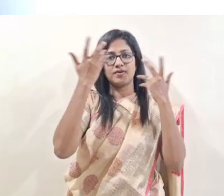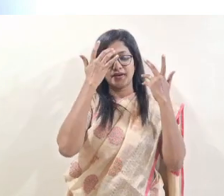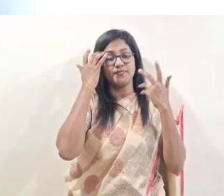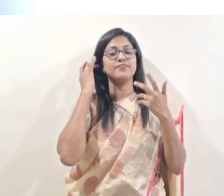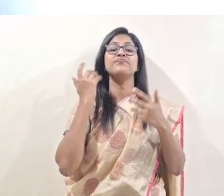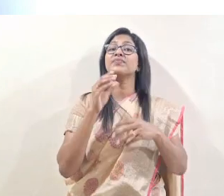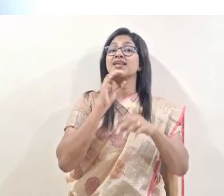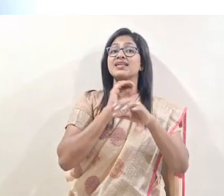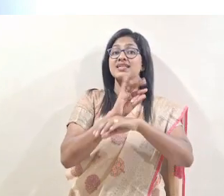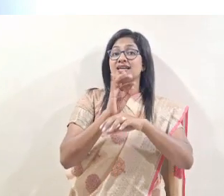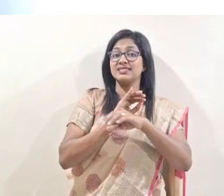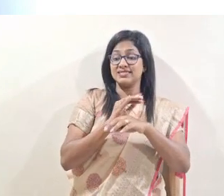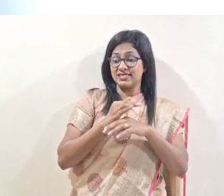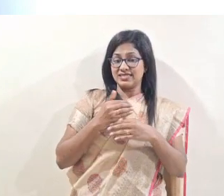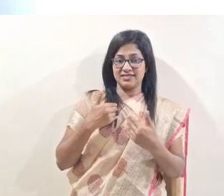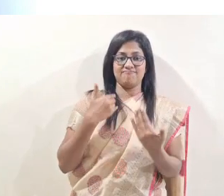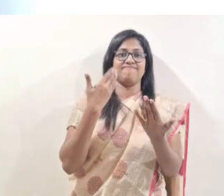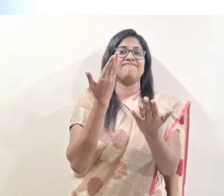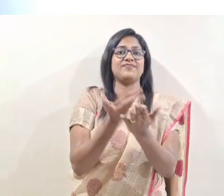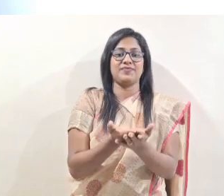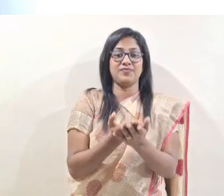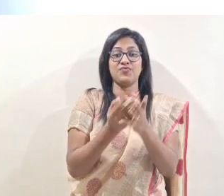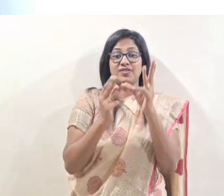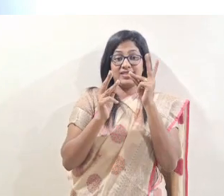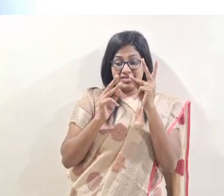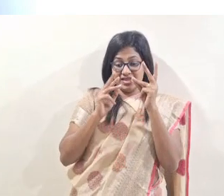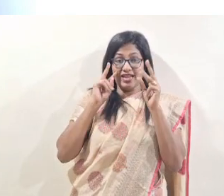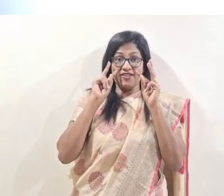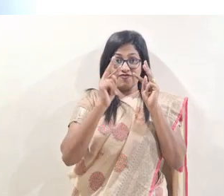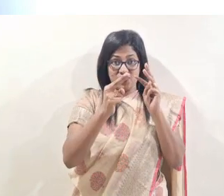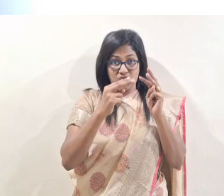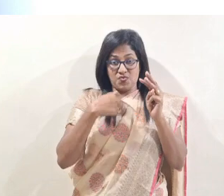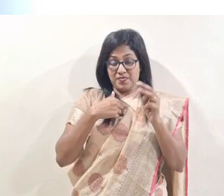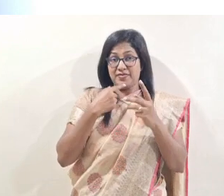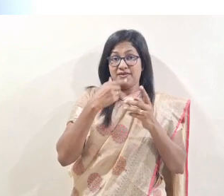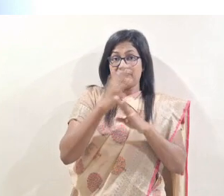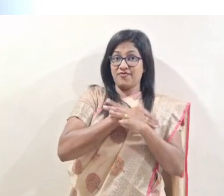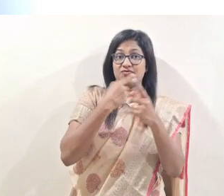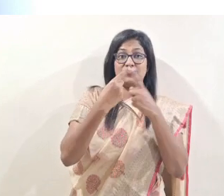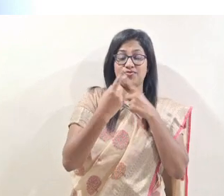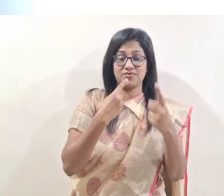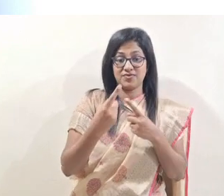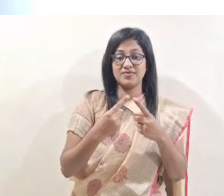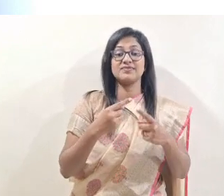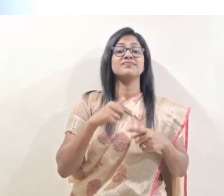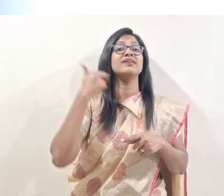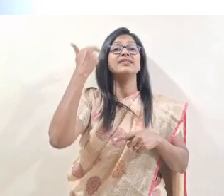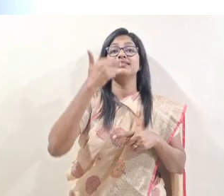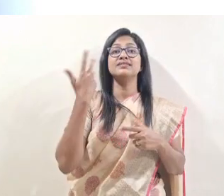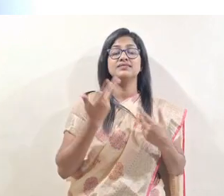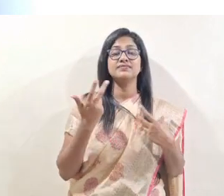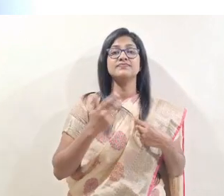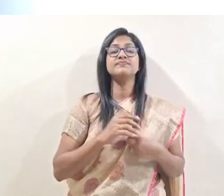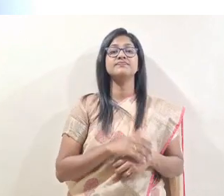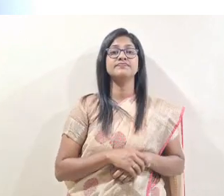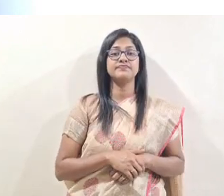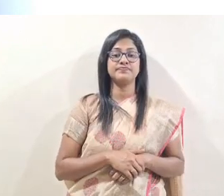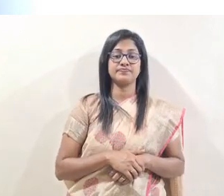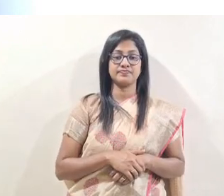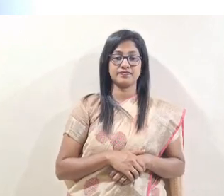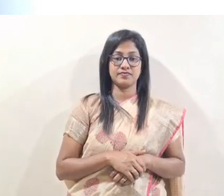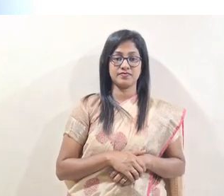the consultants bring to the table, there's a third side of the table that I have been referring to earlier, is that they